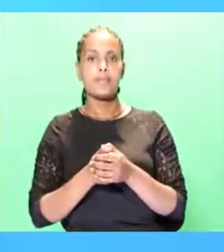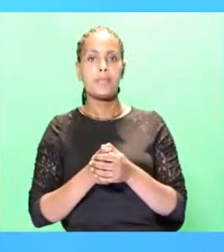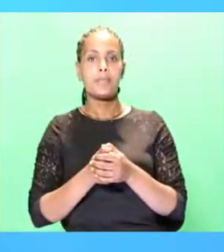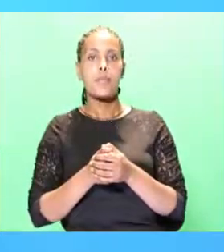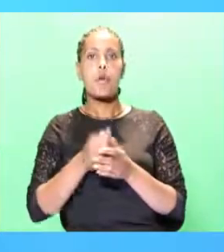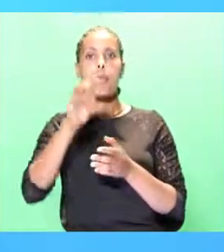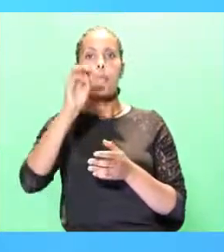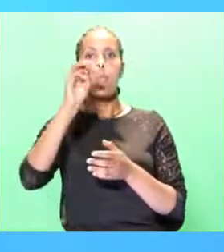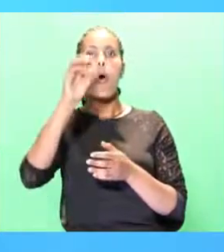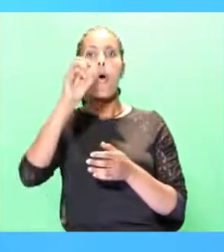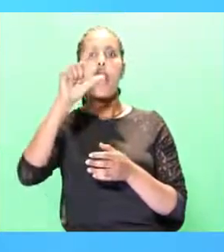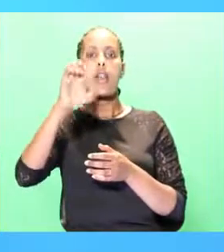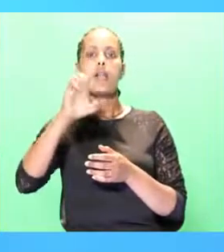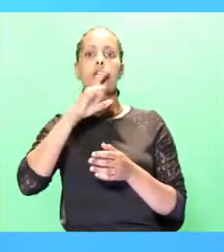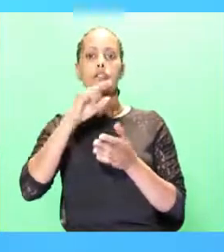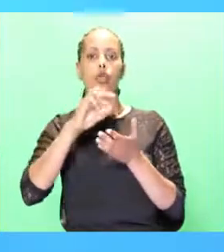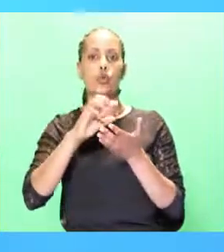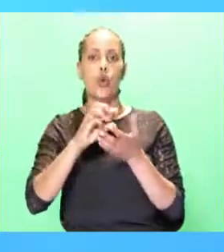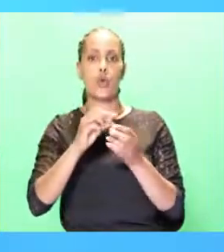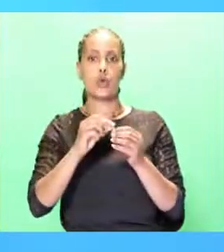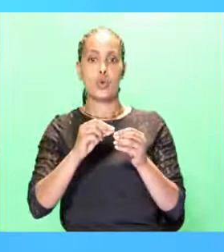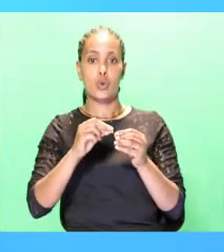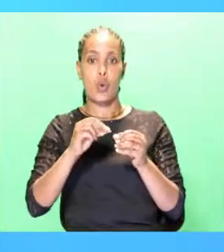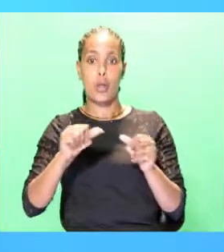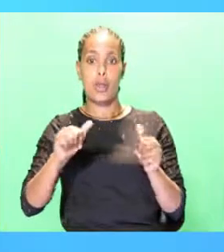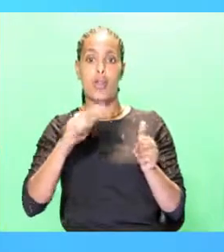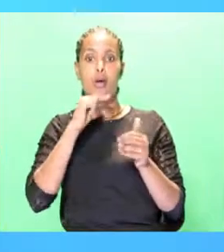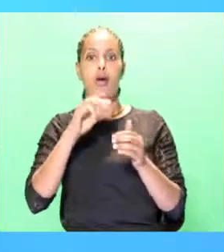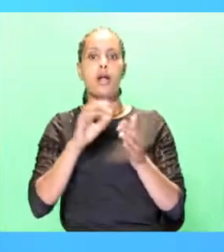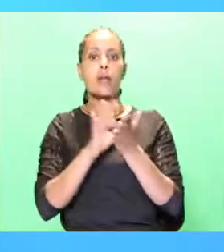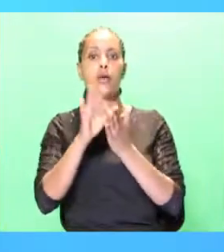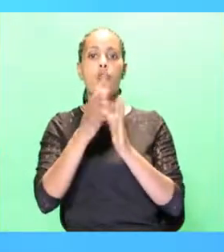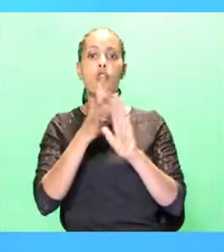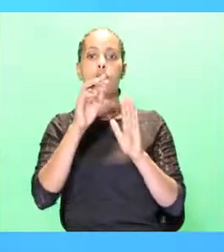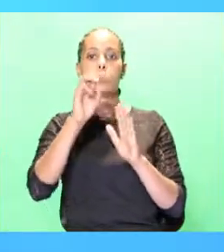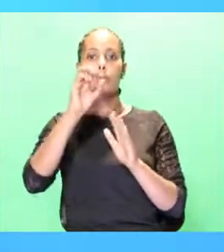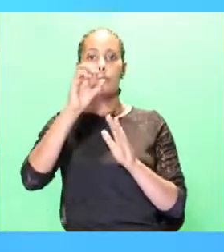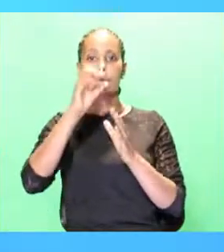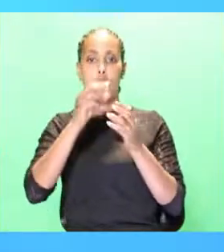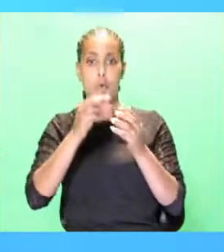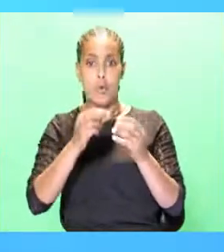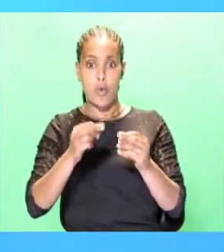Mole fraction of the solid is number of mole of solid,